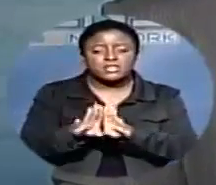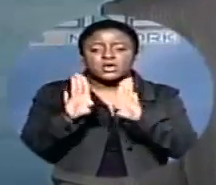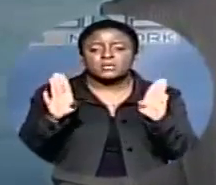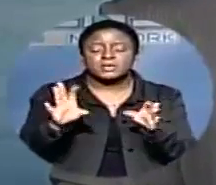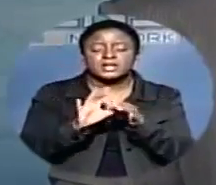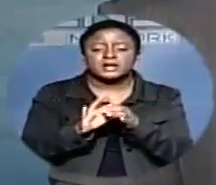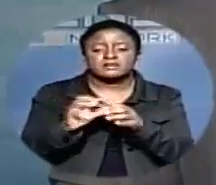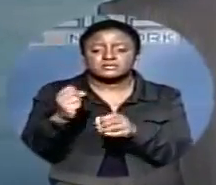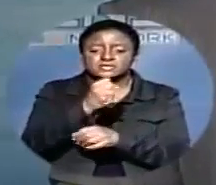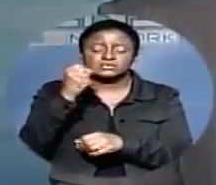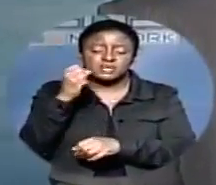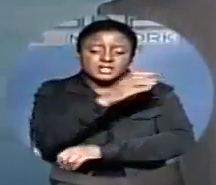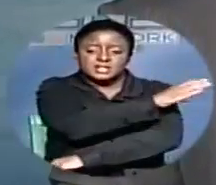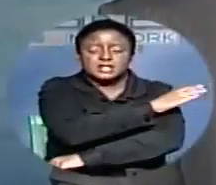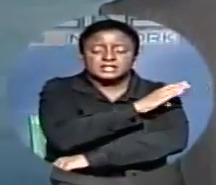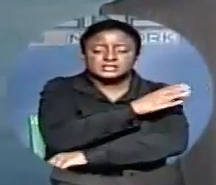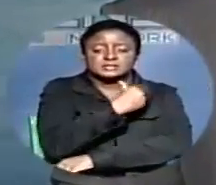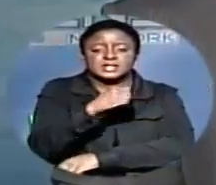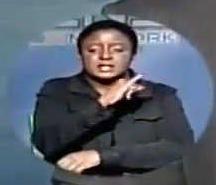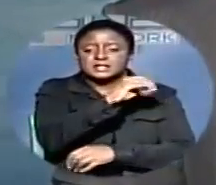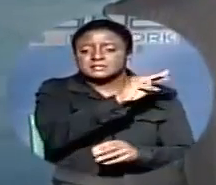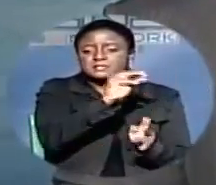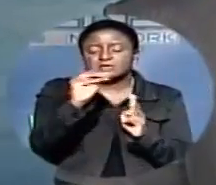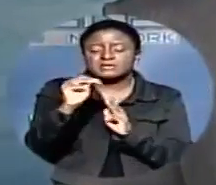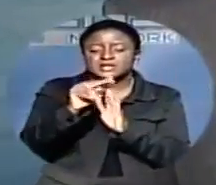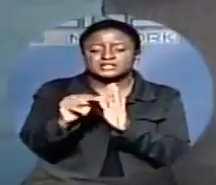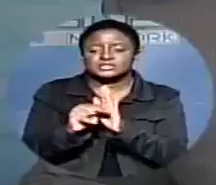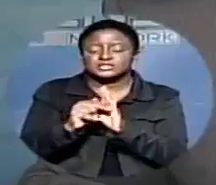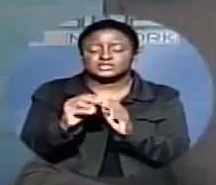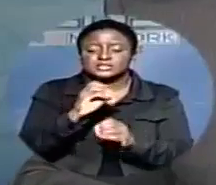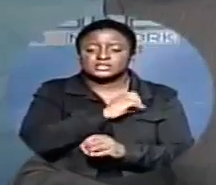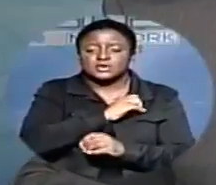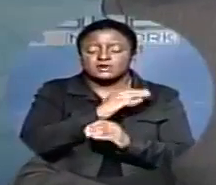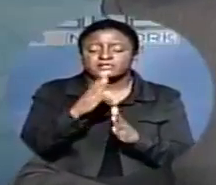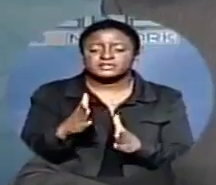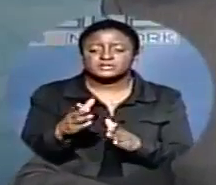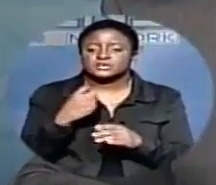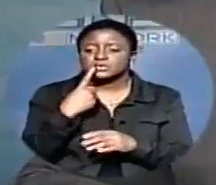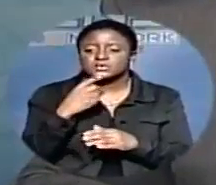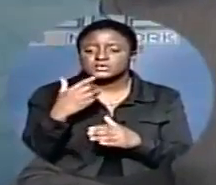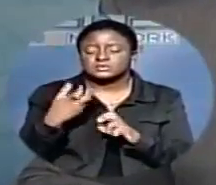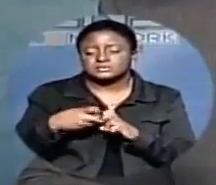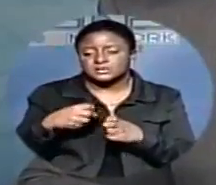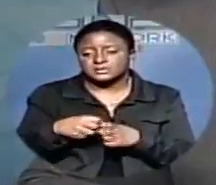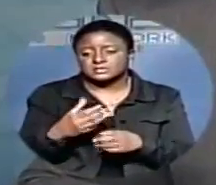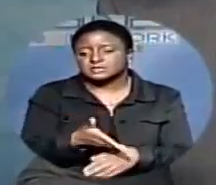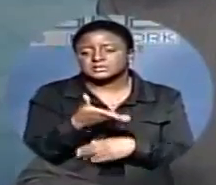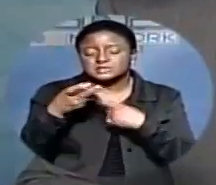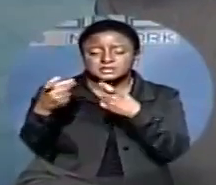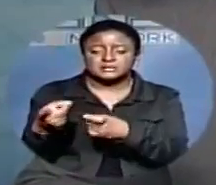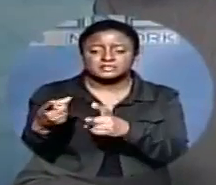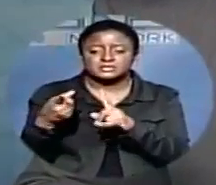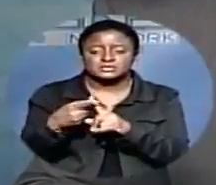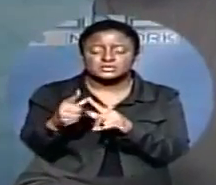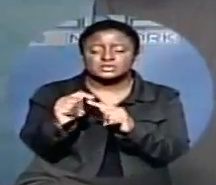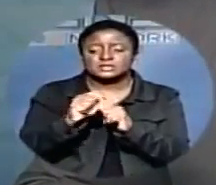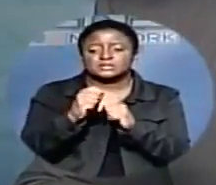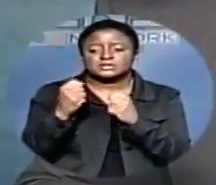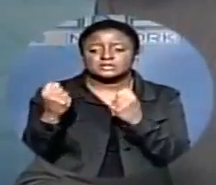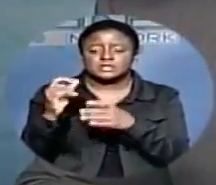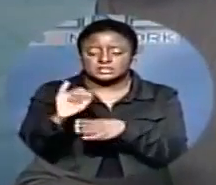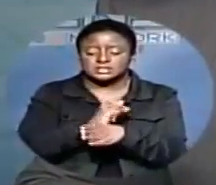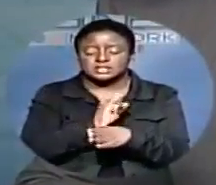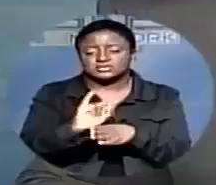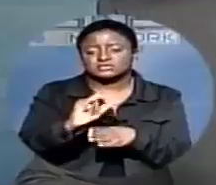immigration officers whose case was referred to the Industrial Tribunal. The panel was expected to begin hearing evidence on the witnesses, but the matter did